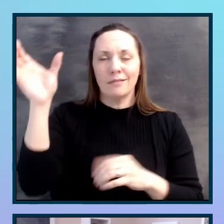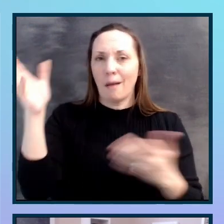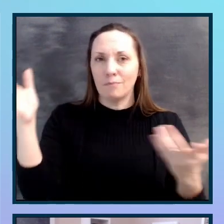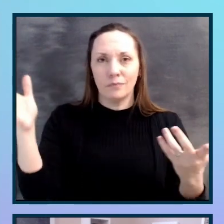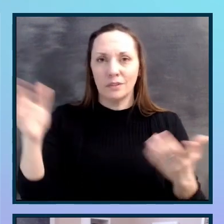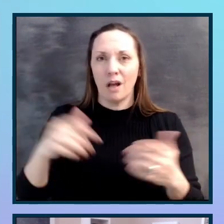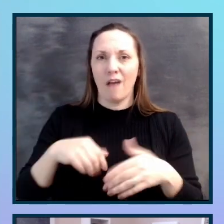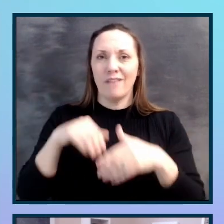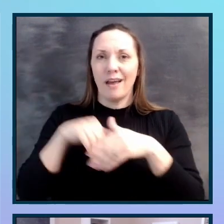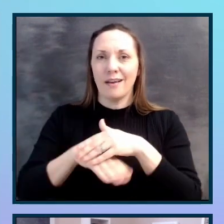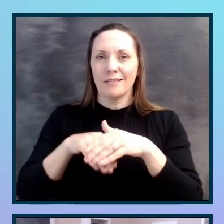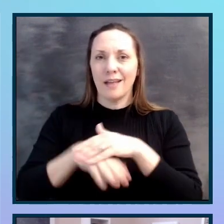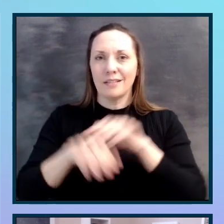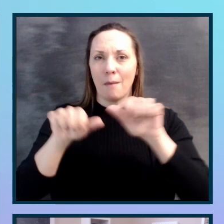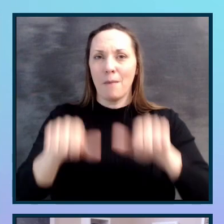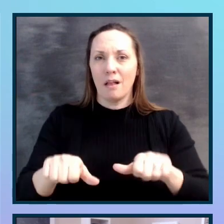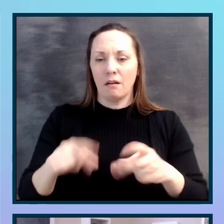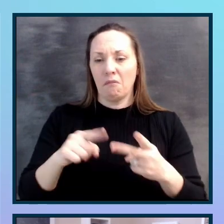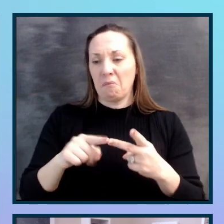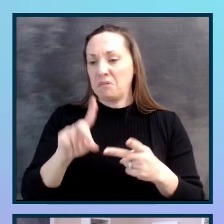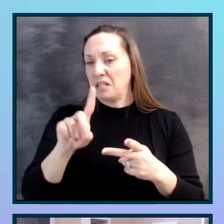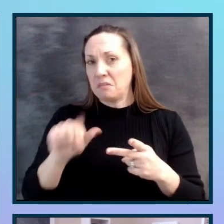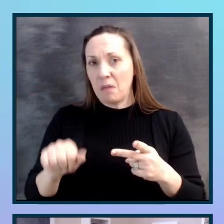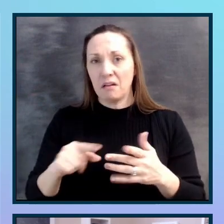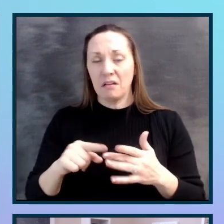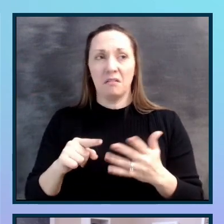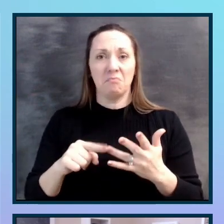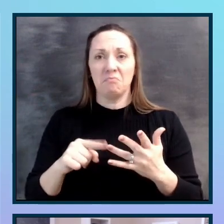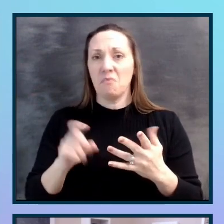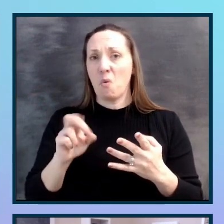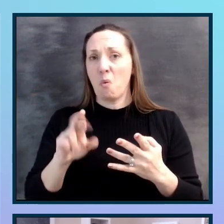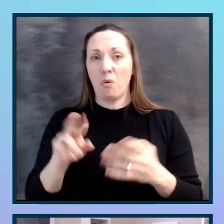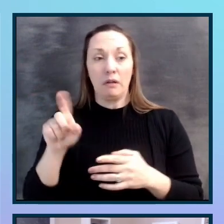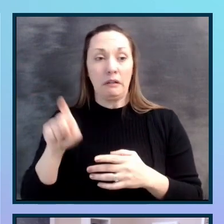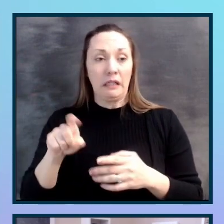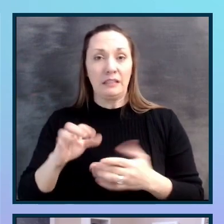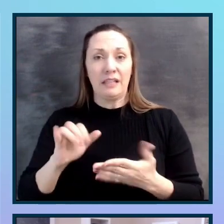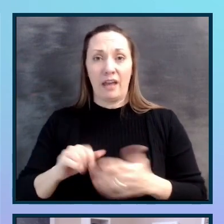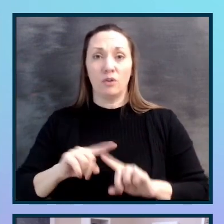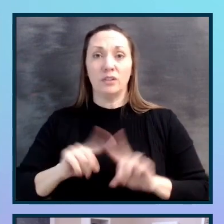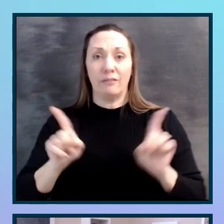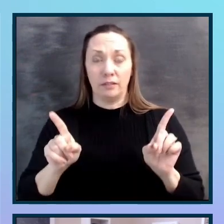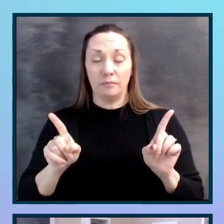of accessibility, of disability, or of needs that differ.